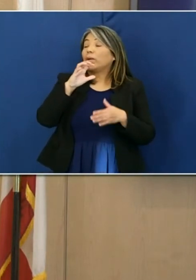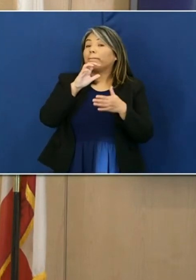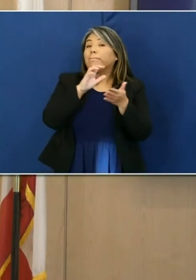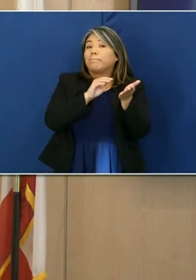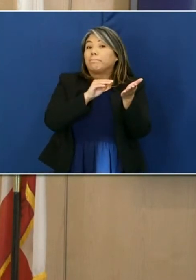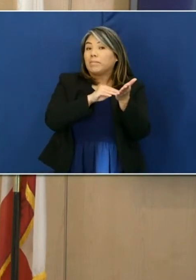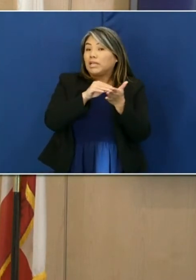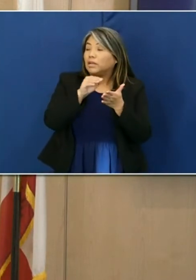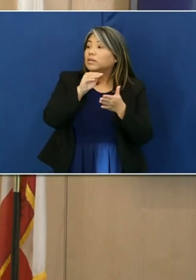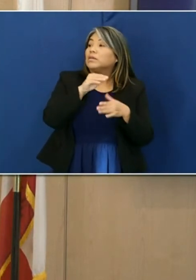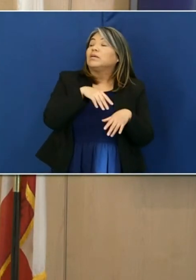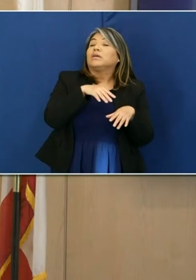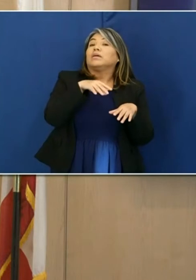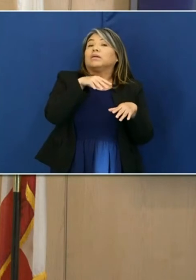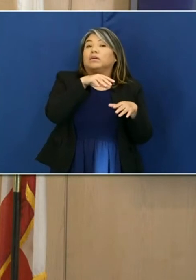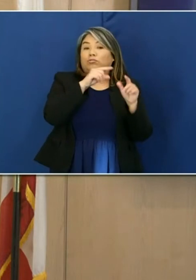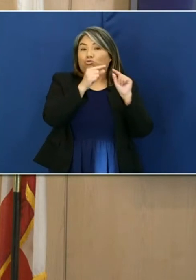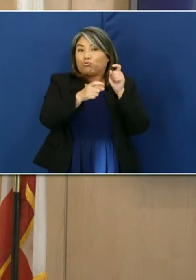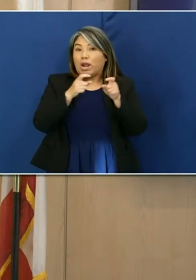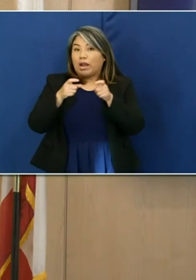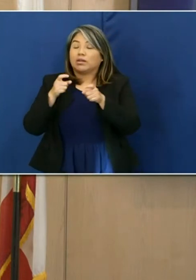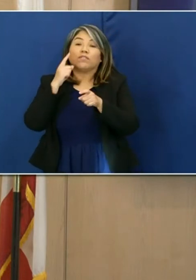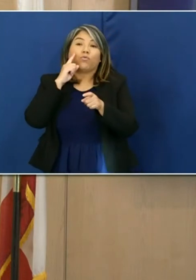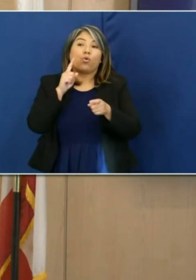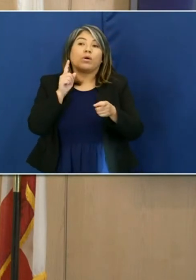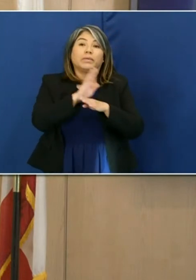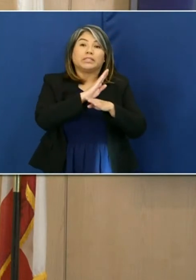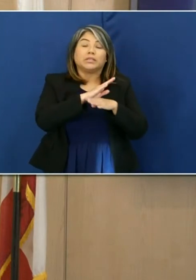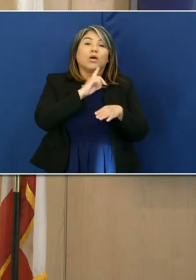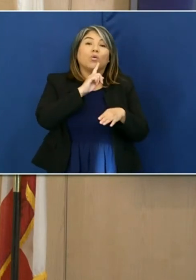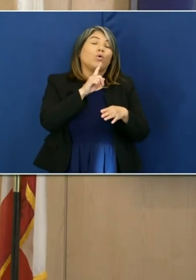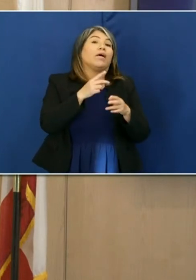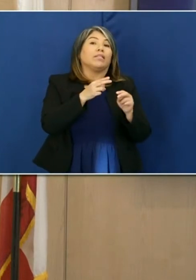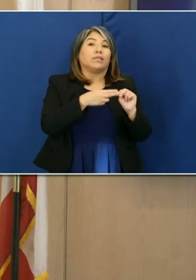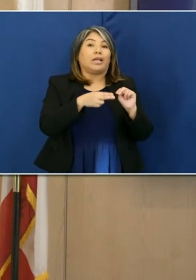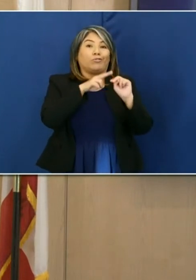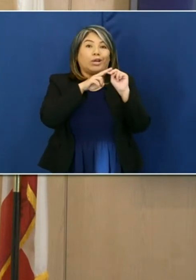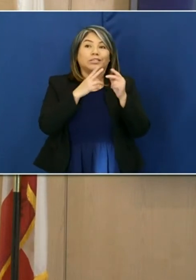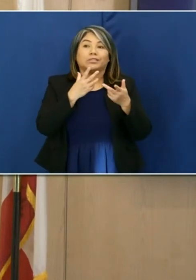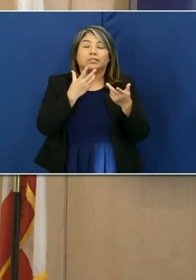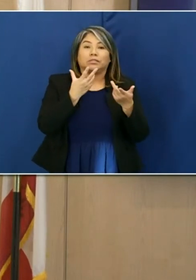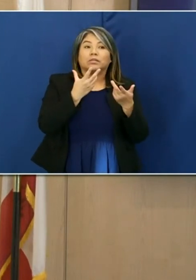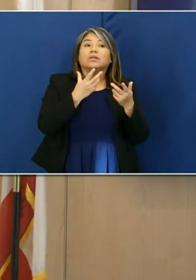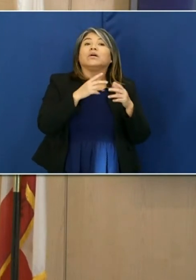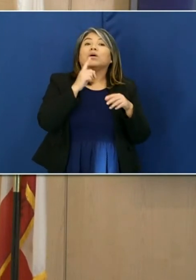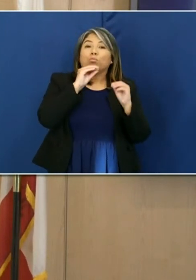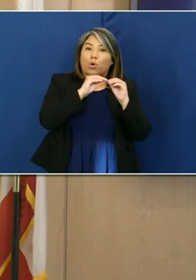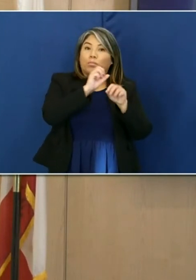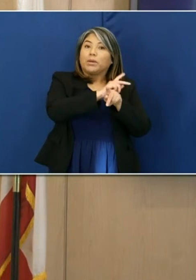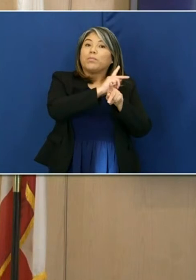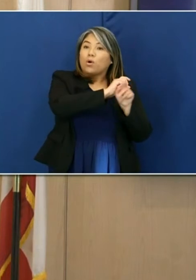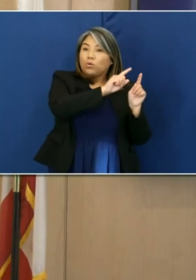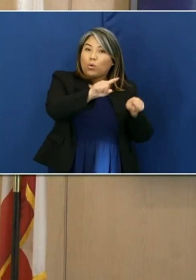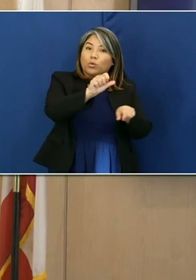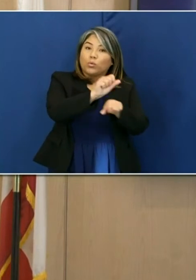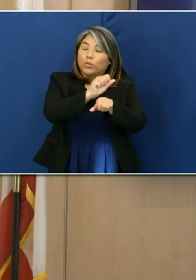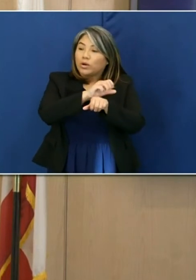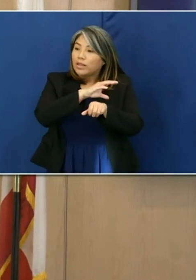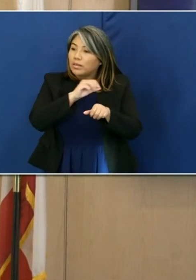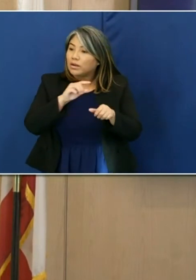small businesses expected to help decrease the unemployment rate? And can the businesses spend the money as they see fit, and how